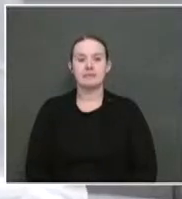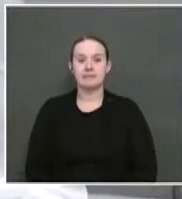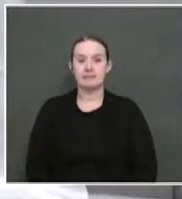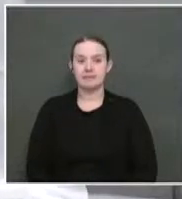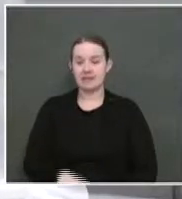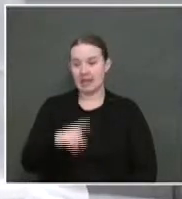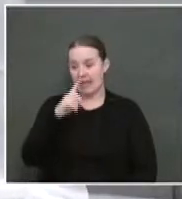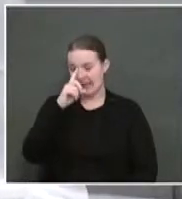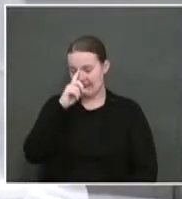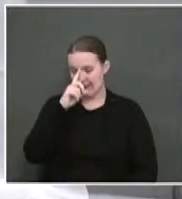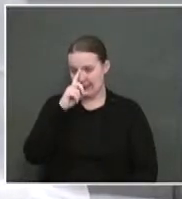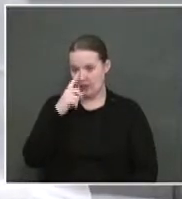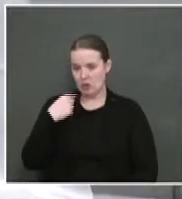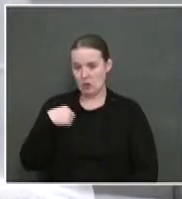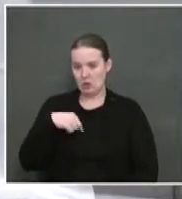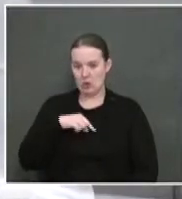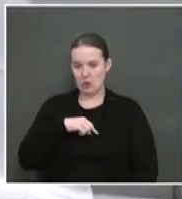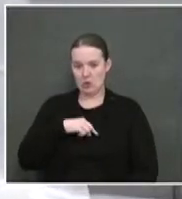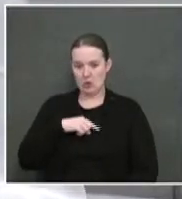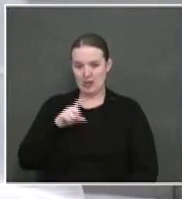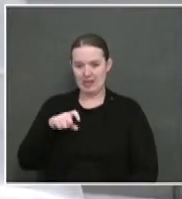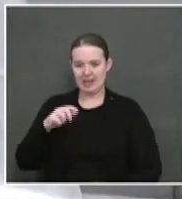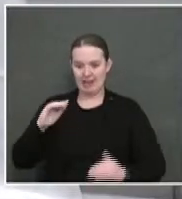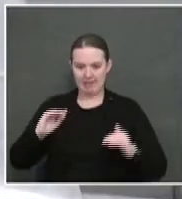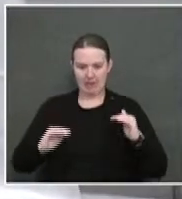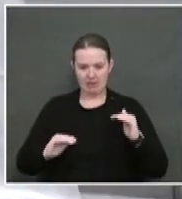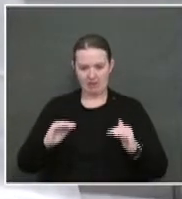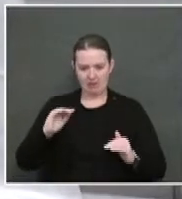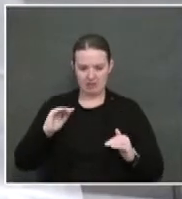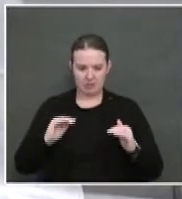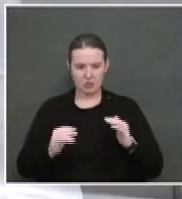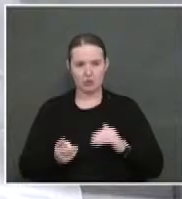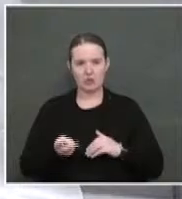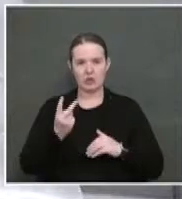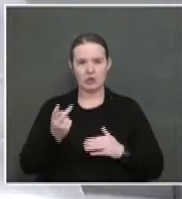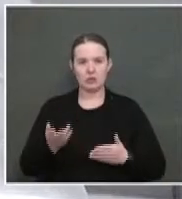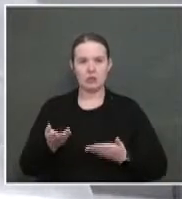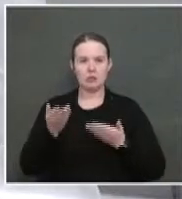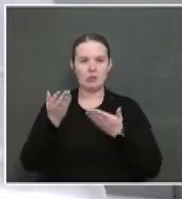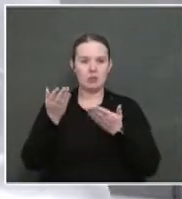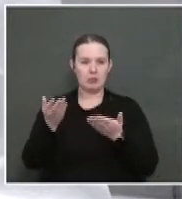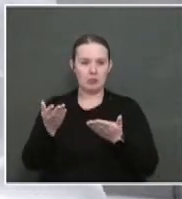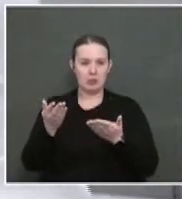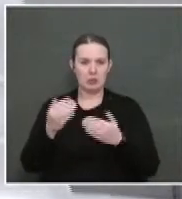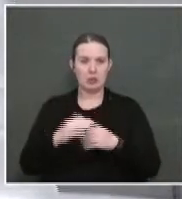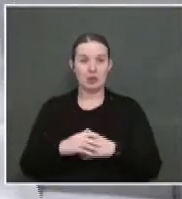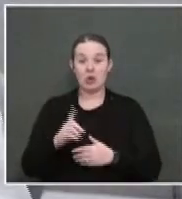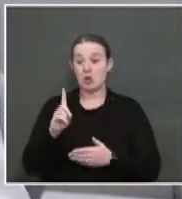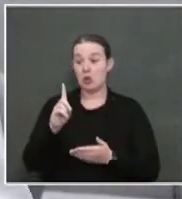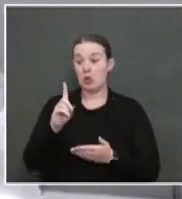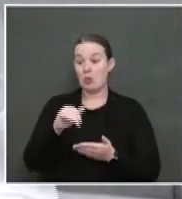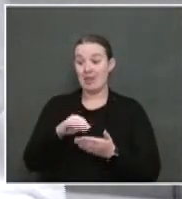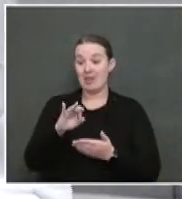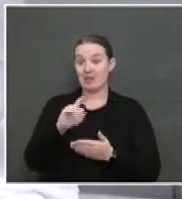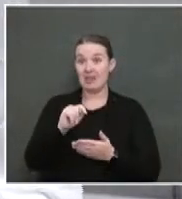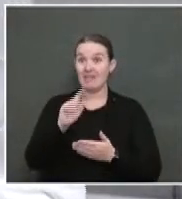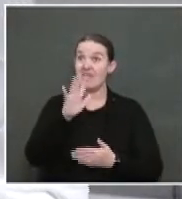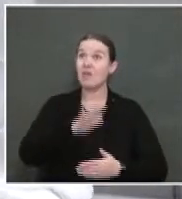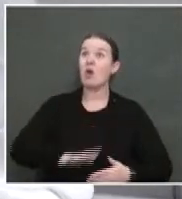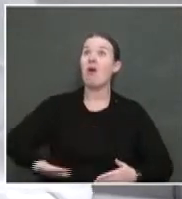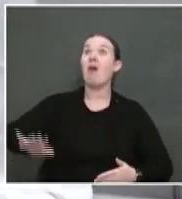I think that's where we strike that balance between the two different proposed routes, where the 1,000 feet